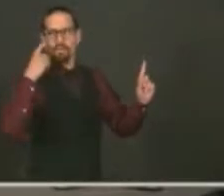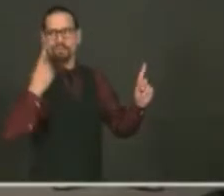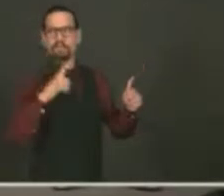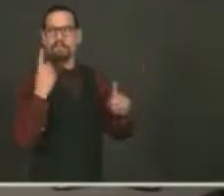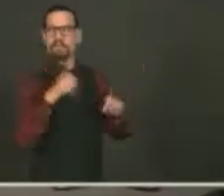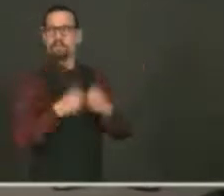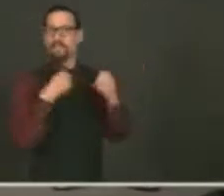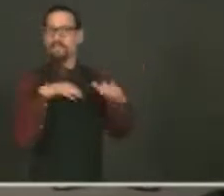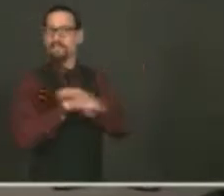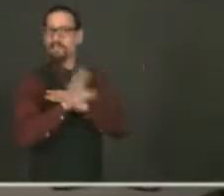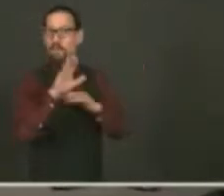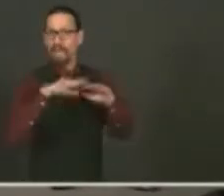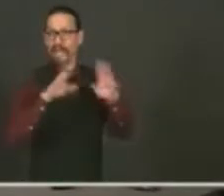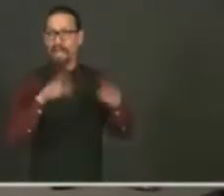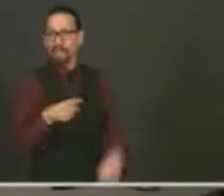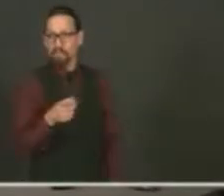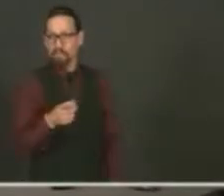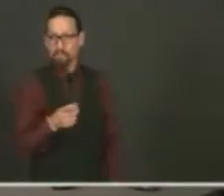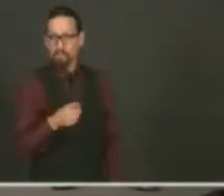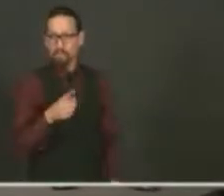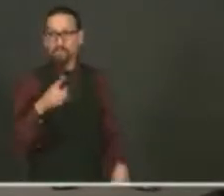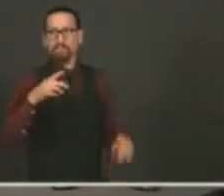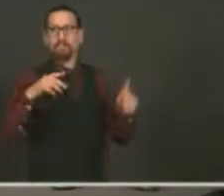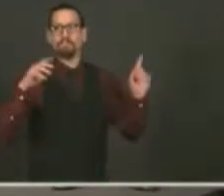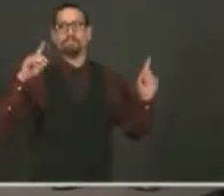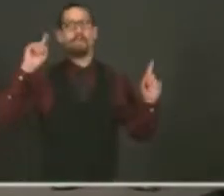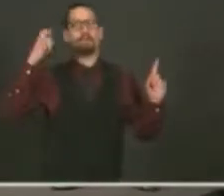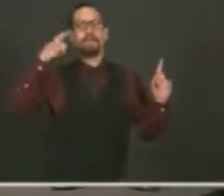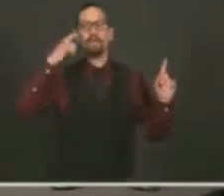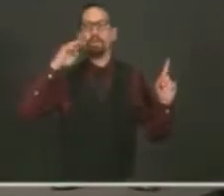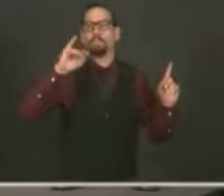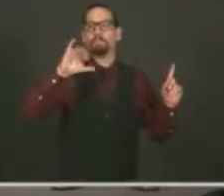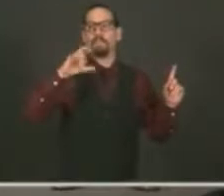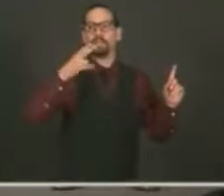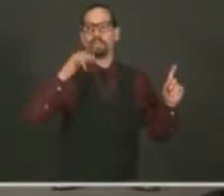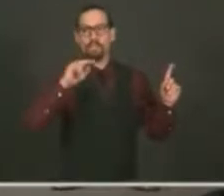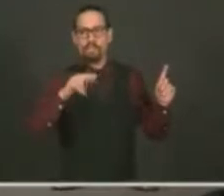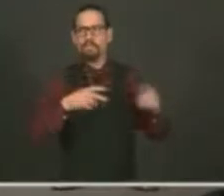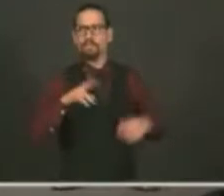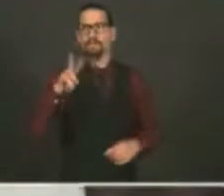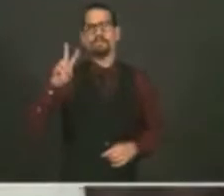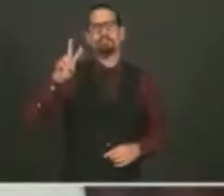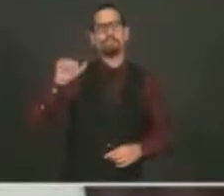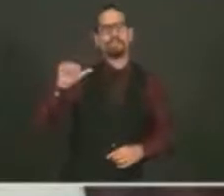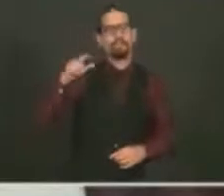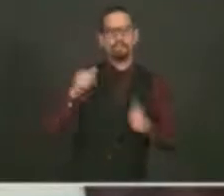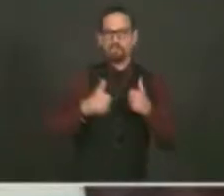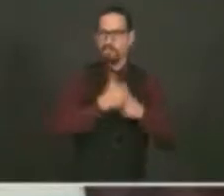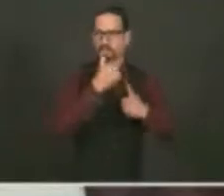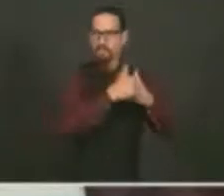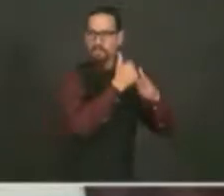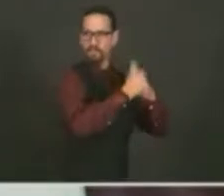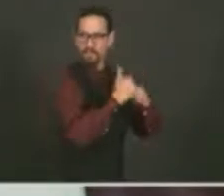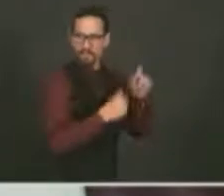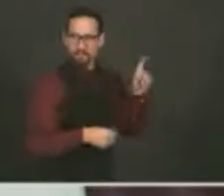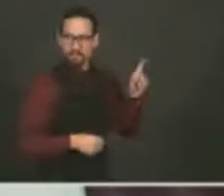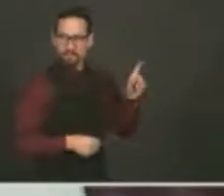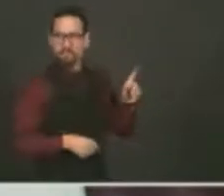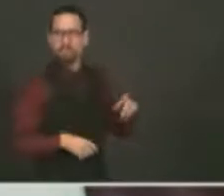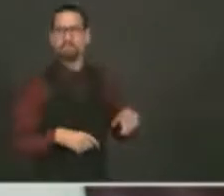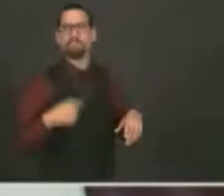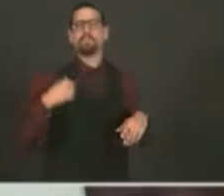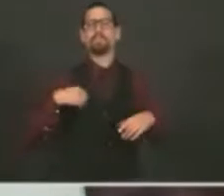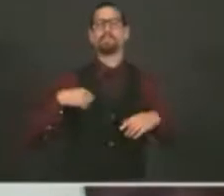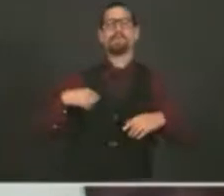Democrat governors, the governor of Michigan and also Virginia, that were then threatened in some way. Have you? I haven't talked to him about it, no. It's an anxious time